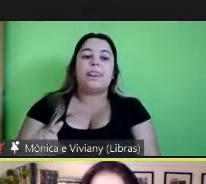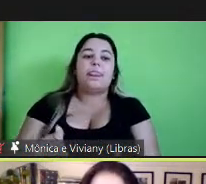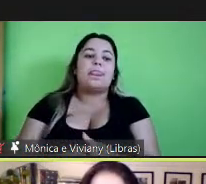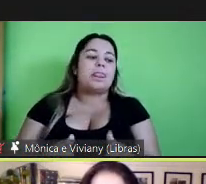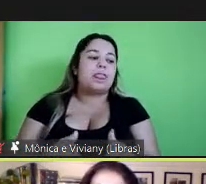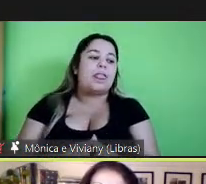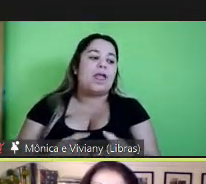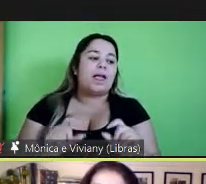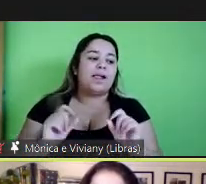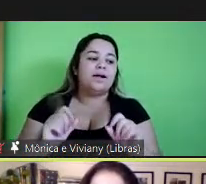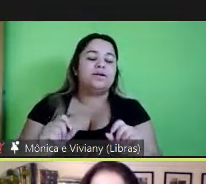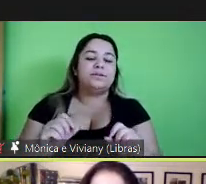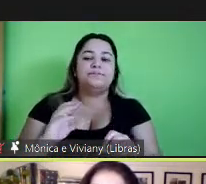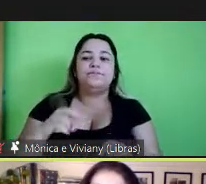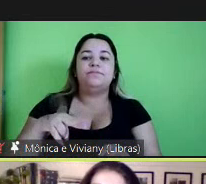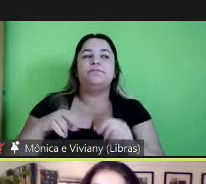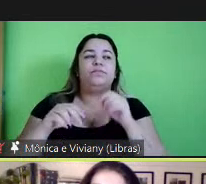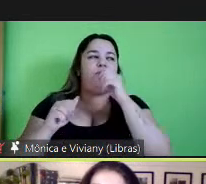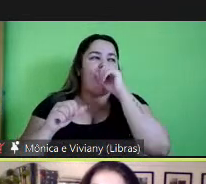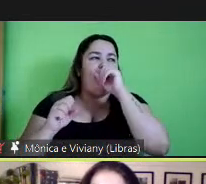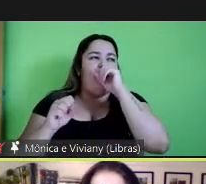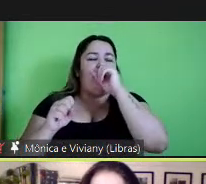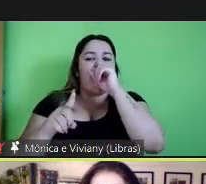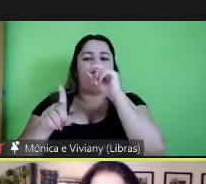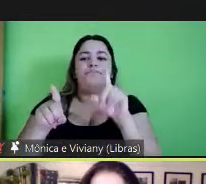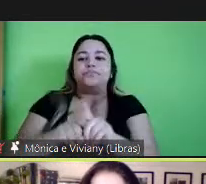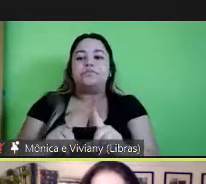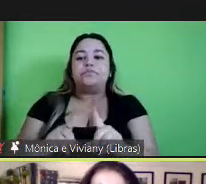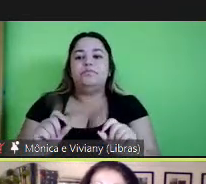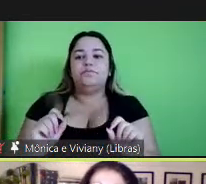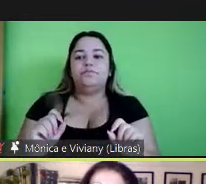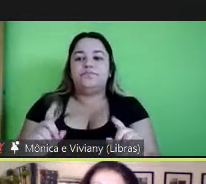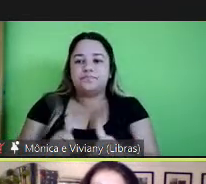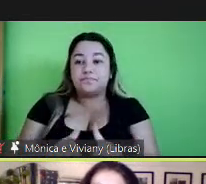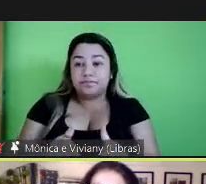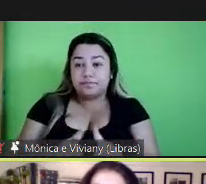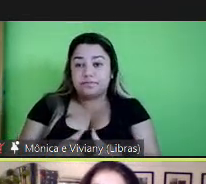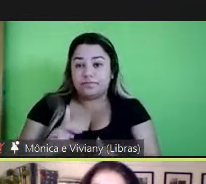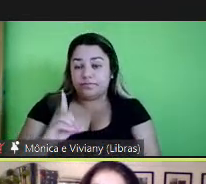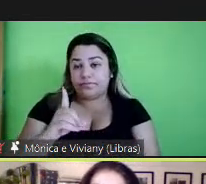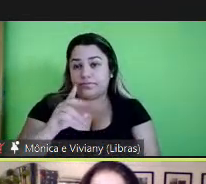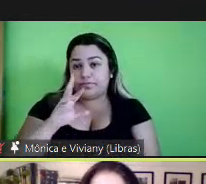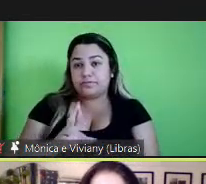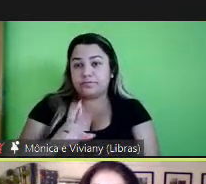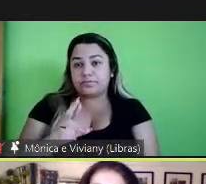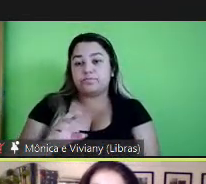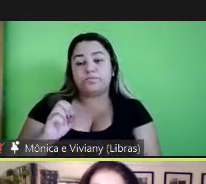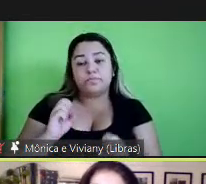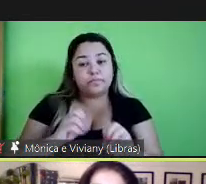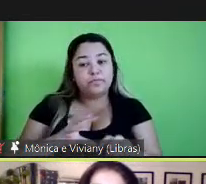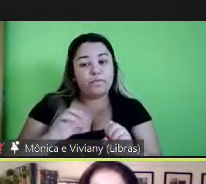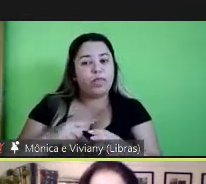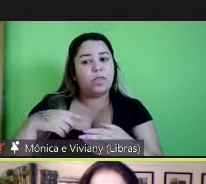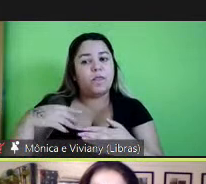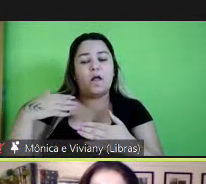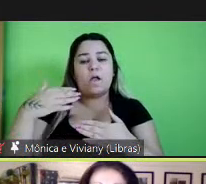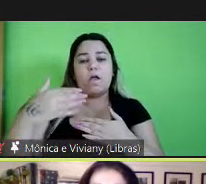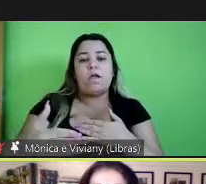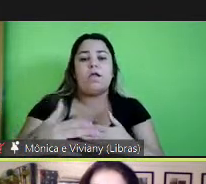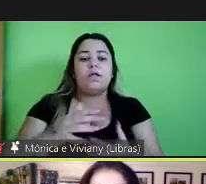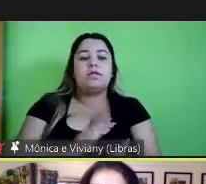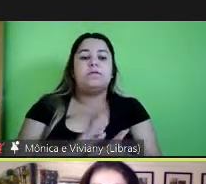obesity management, which Dr. Piccinini-Valles will review in a moment. The 5 A's stand for ask, assess,